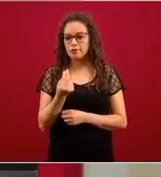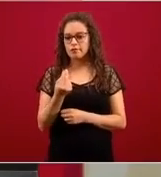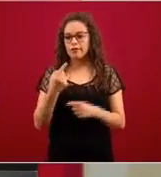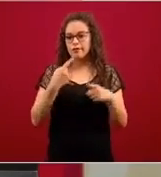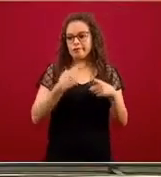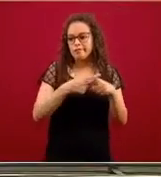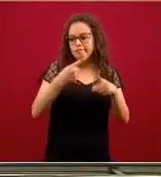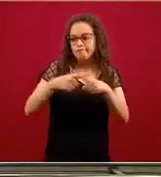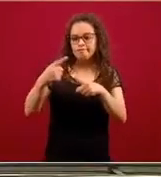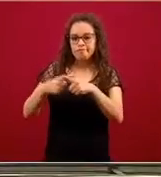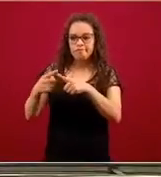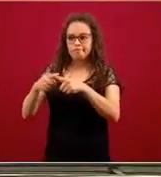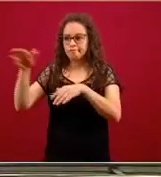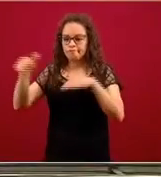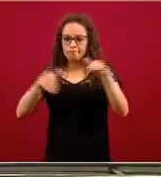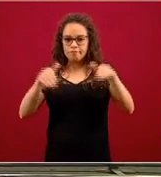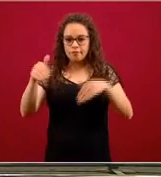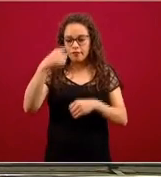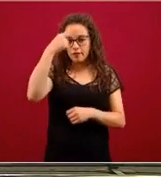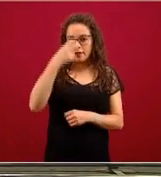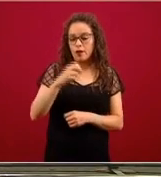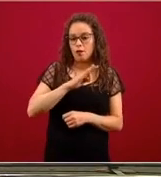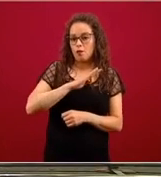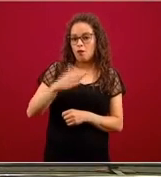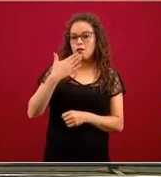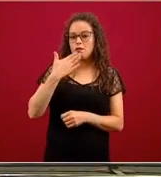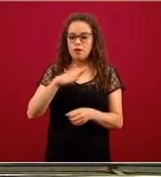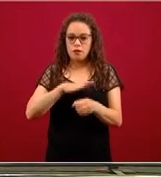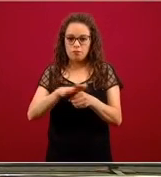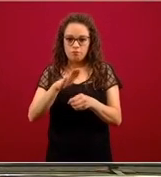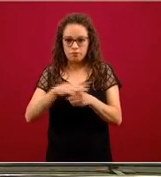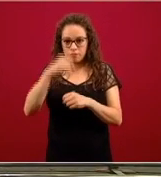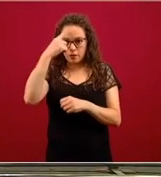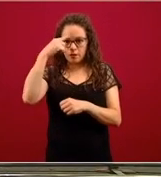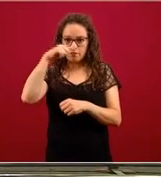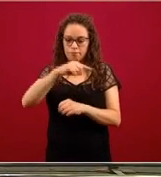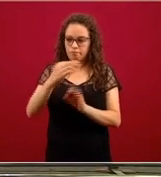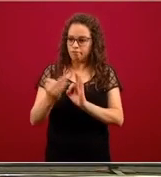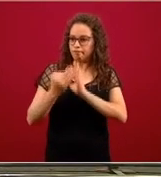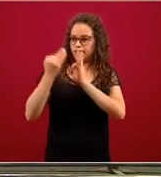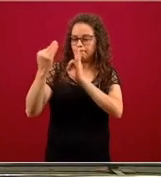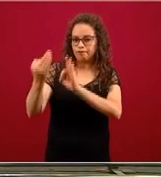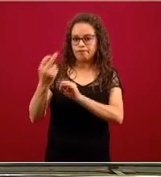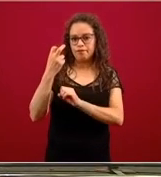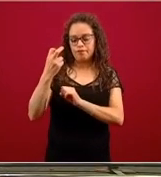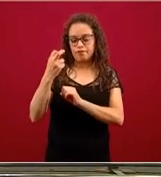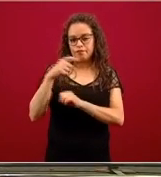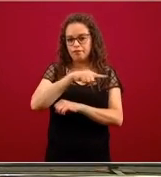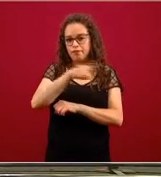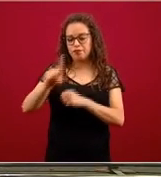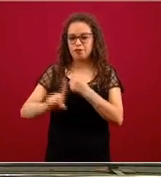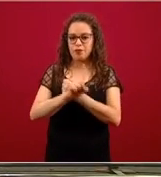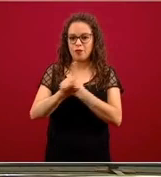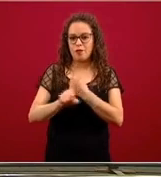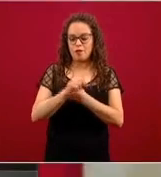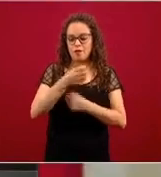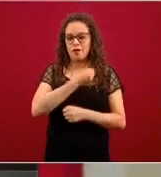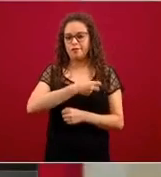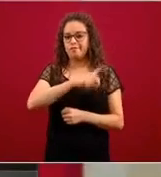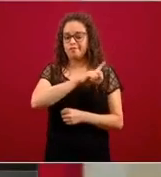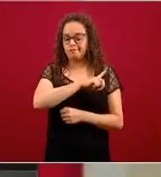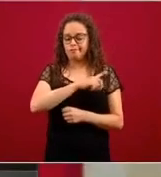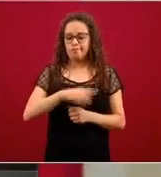is we're turning to all the options that we have to help us face and deal with